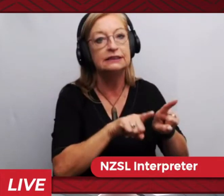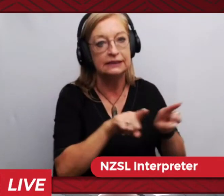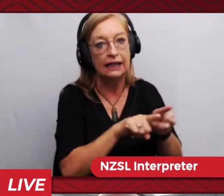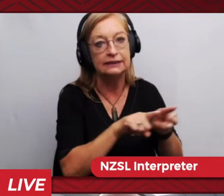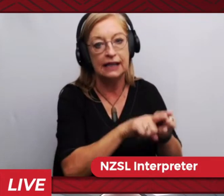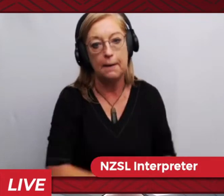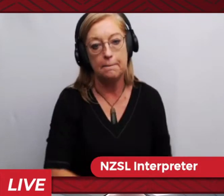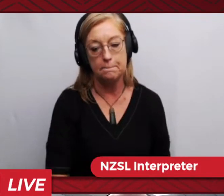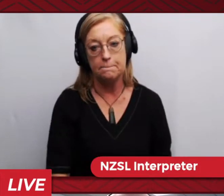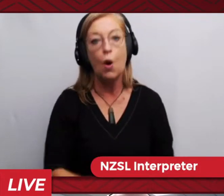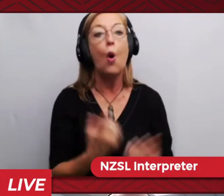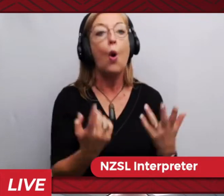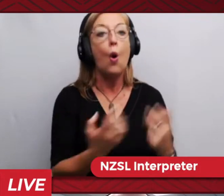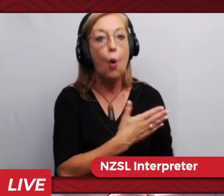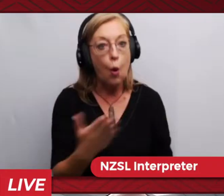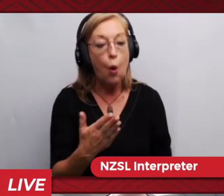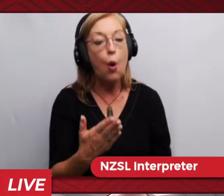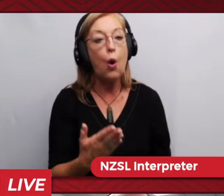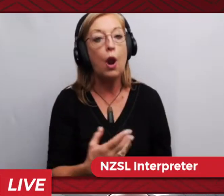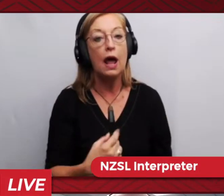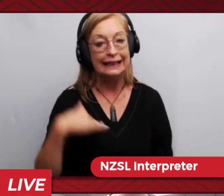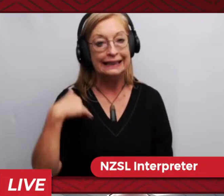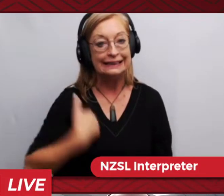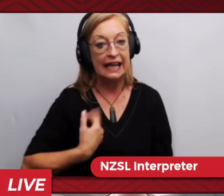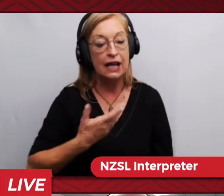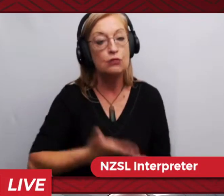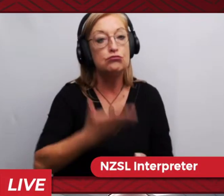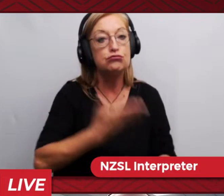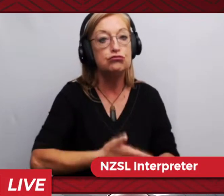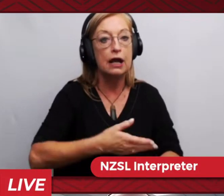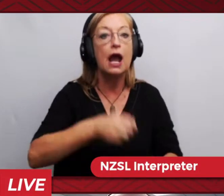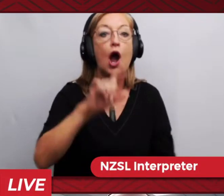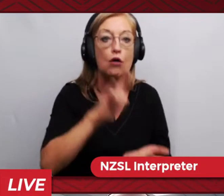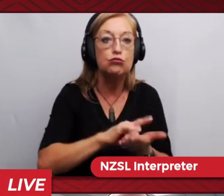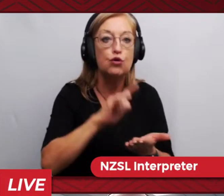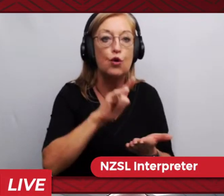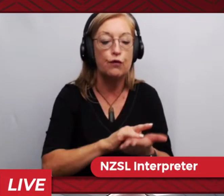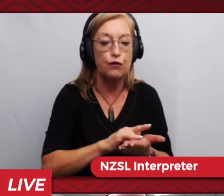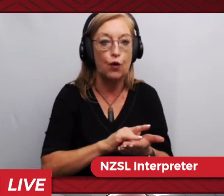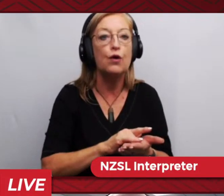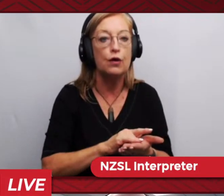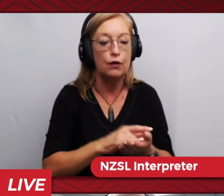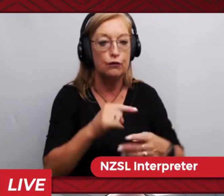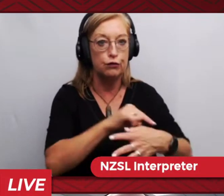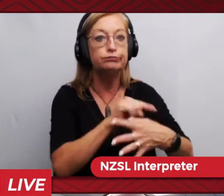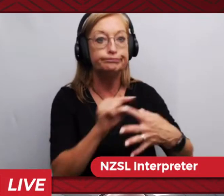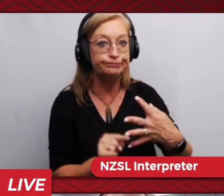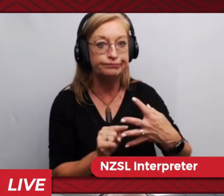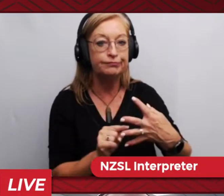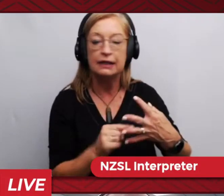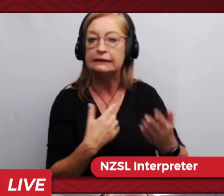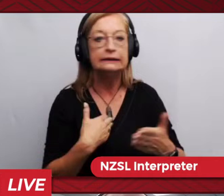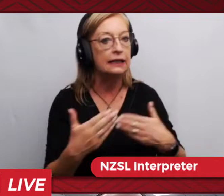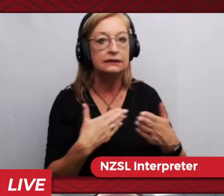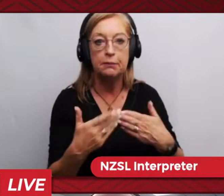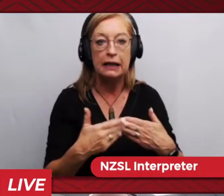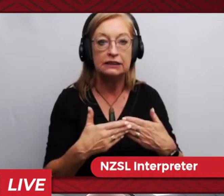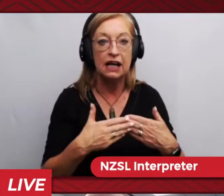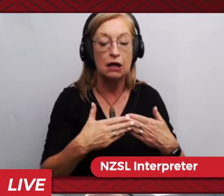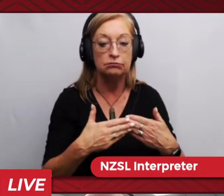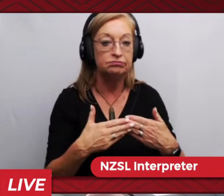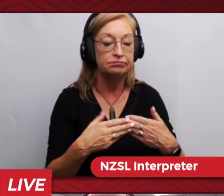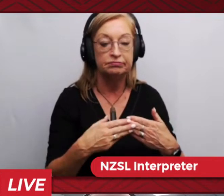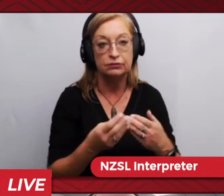Everyone will be required to get pre-approval for the following items, regardless of the cost: